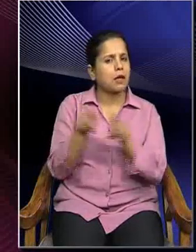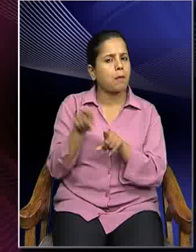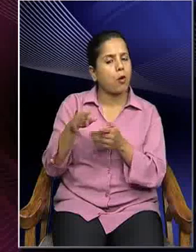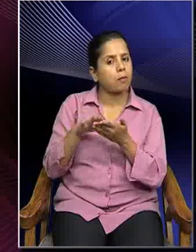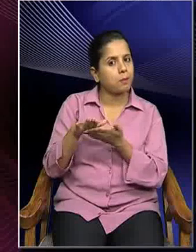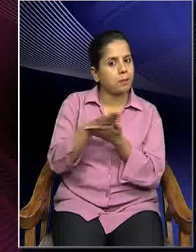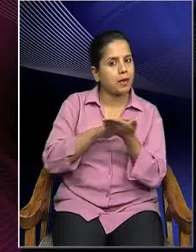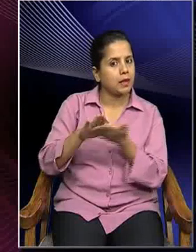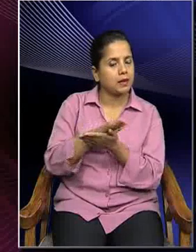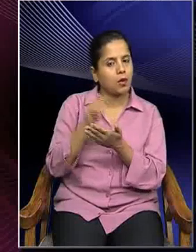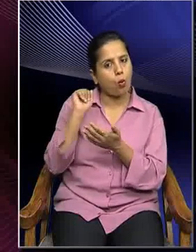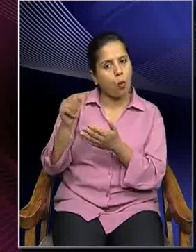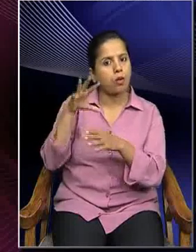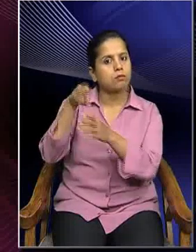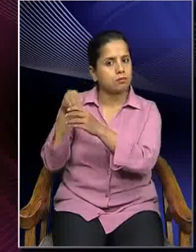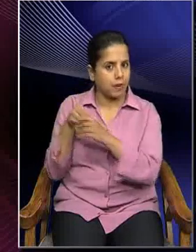basic elements.